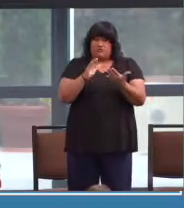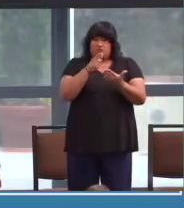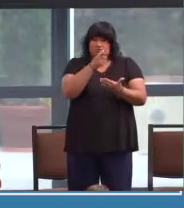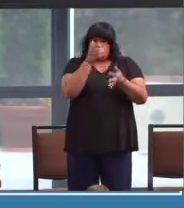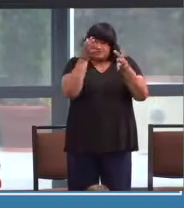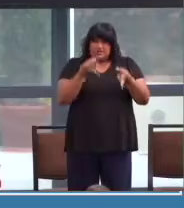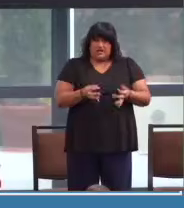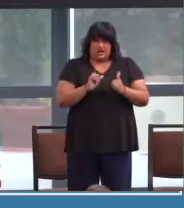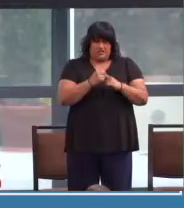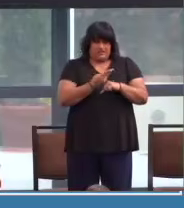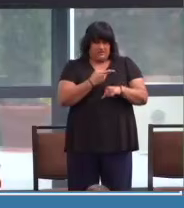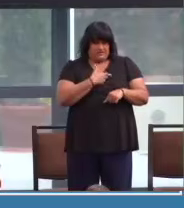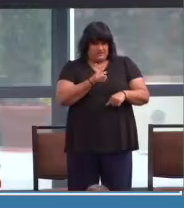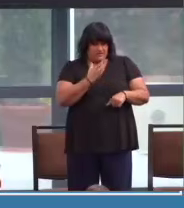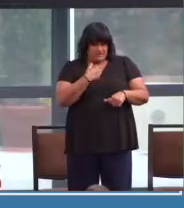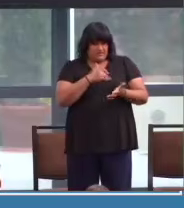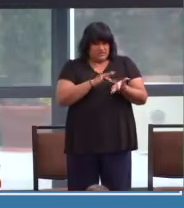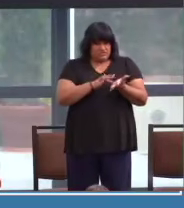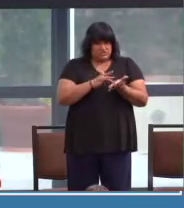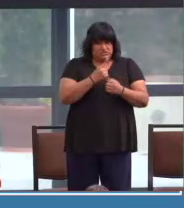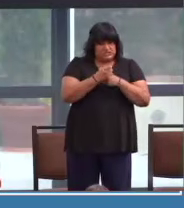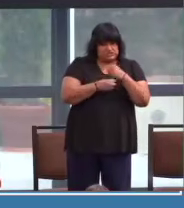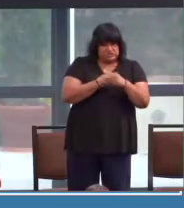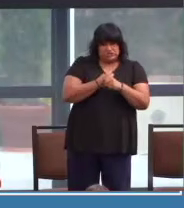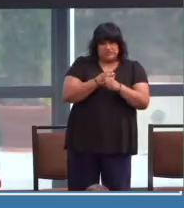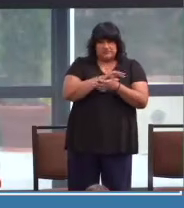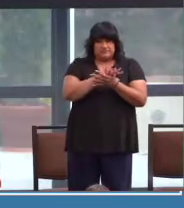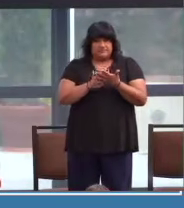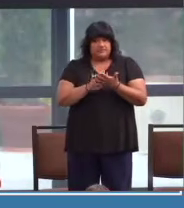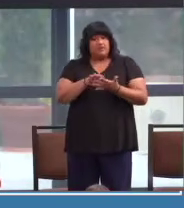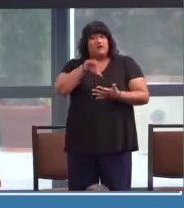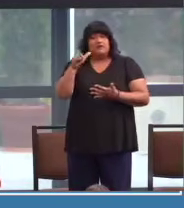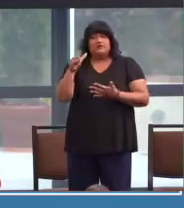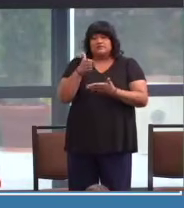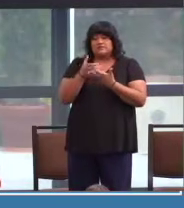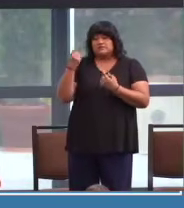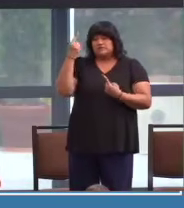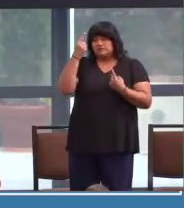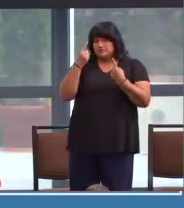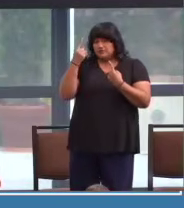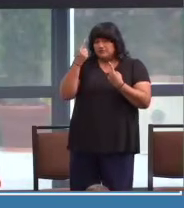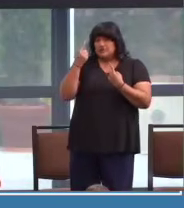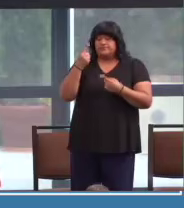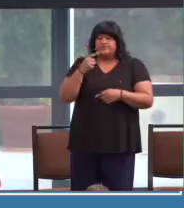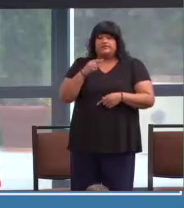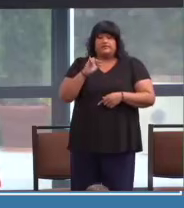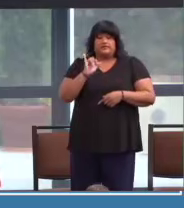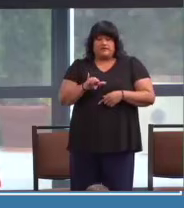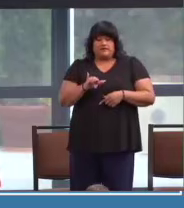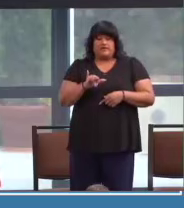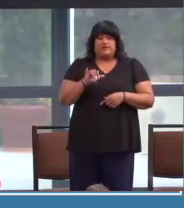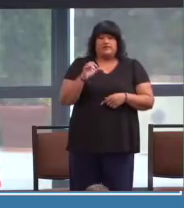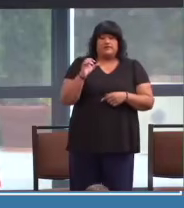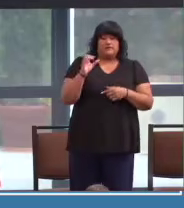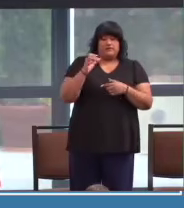you're going to be on the prednisone for, if it's going to be a year or so. The other thing to note is that with these cholesterol-lowering